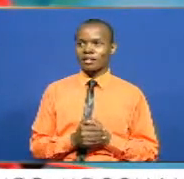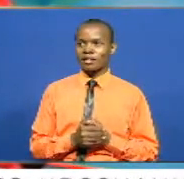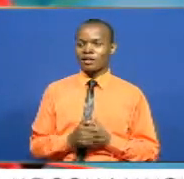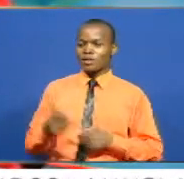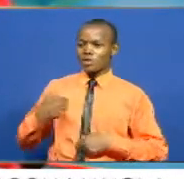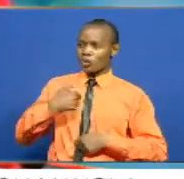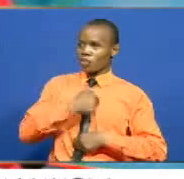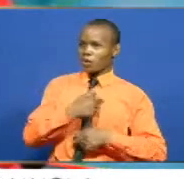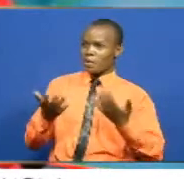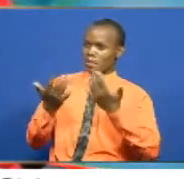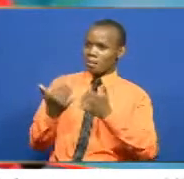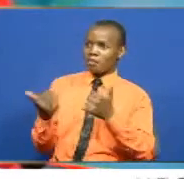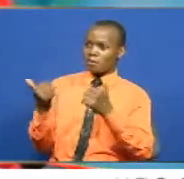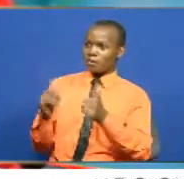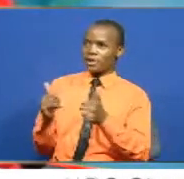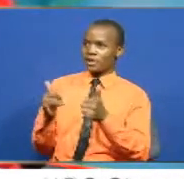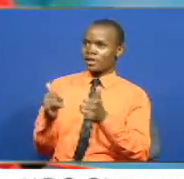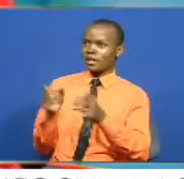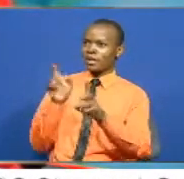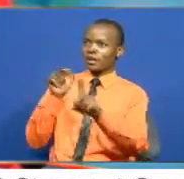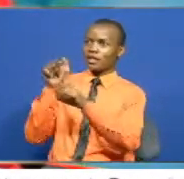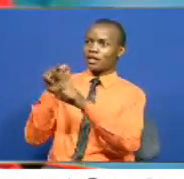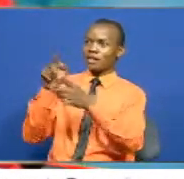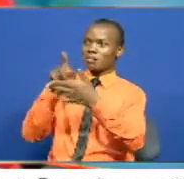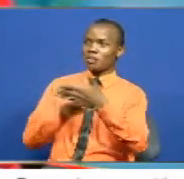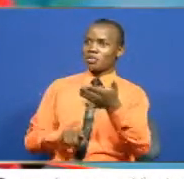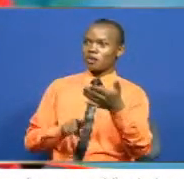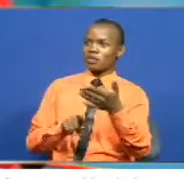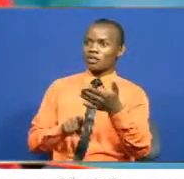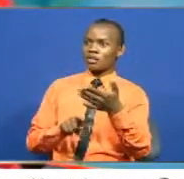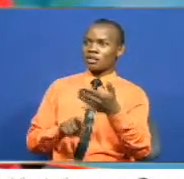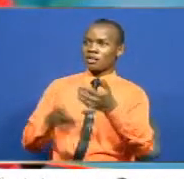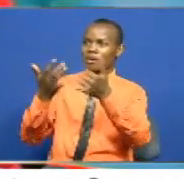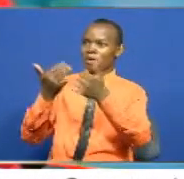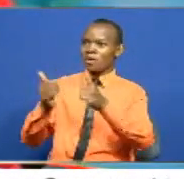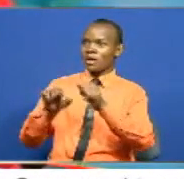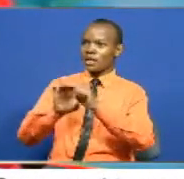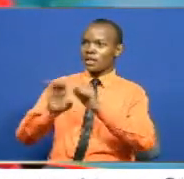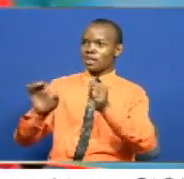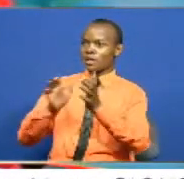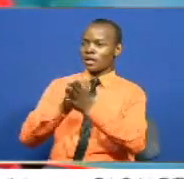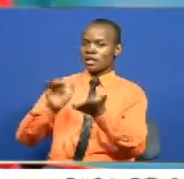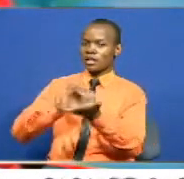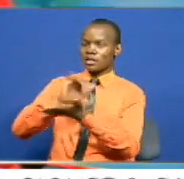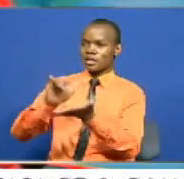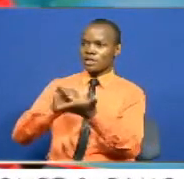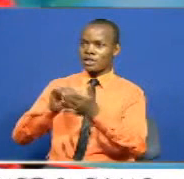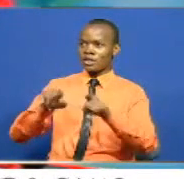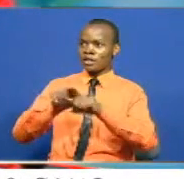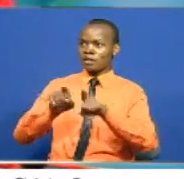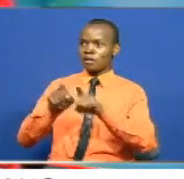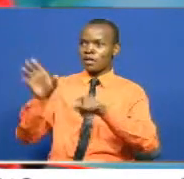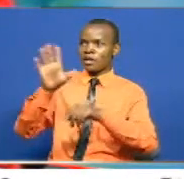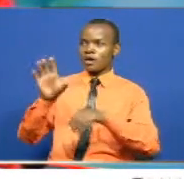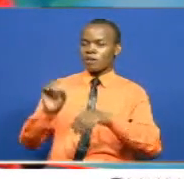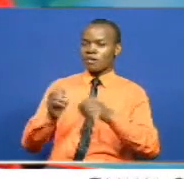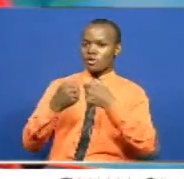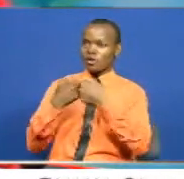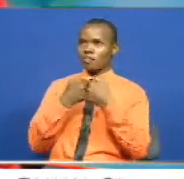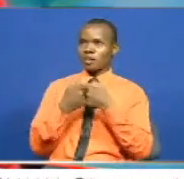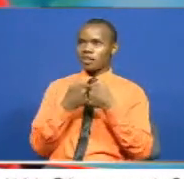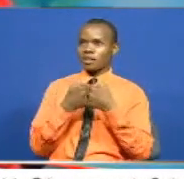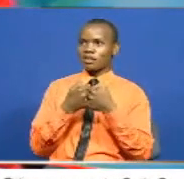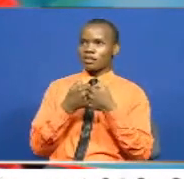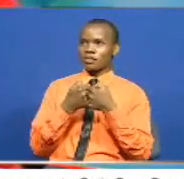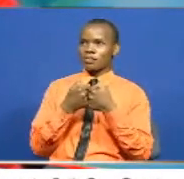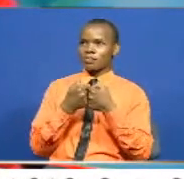mostly we were like playing to play East and Central, then go African club championship.